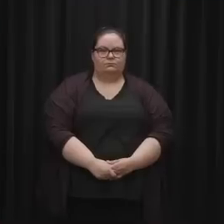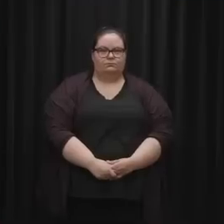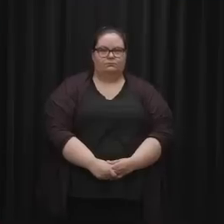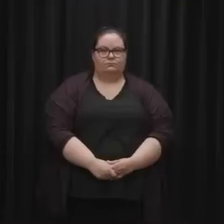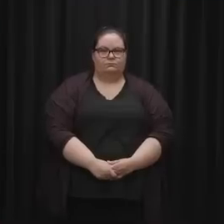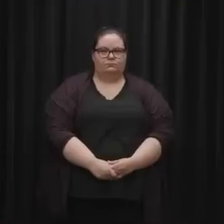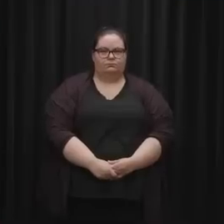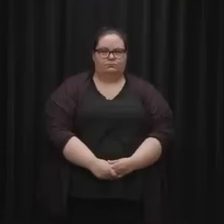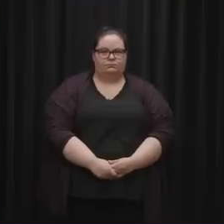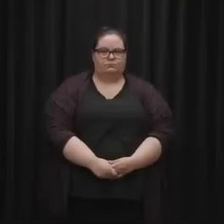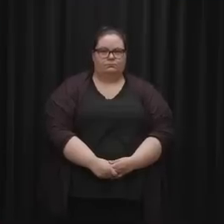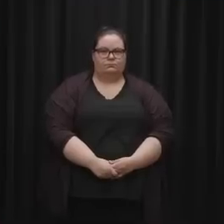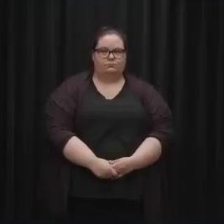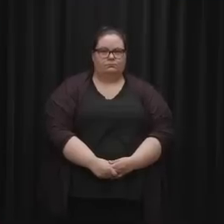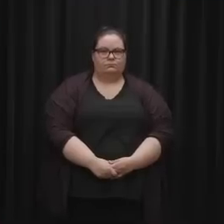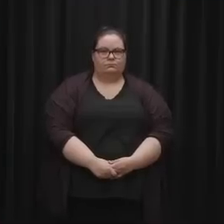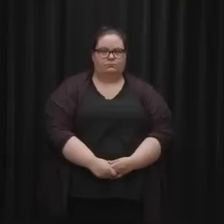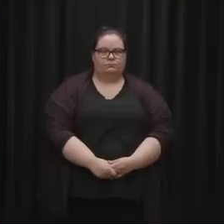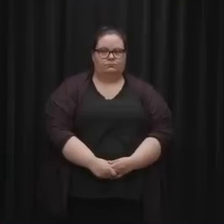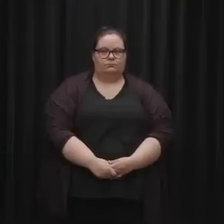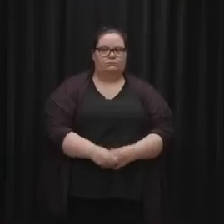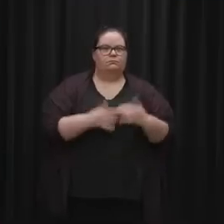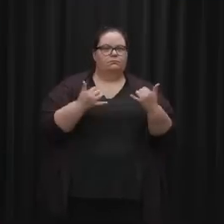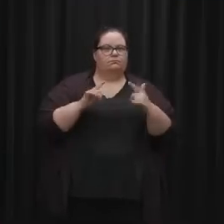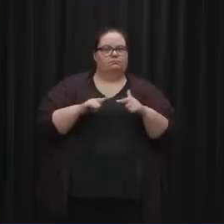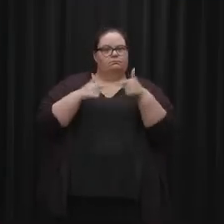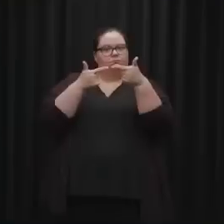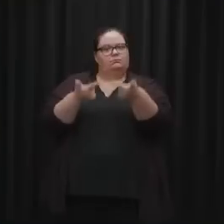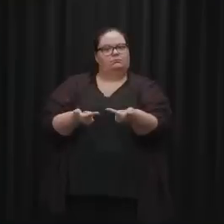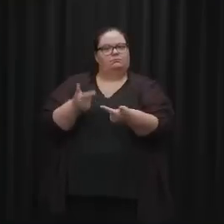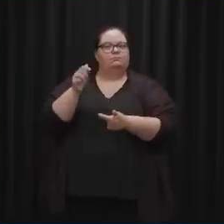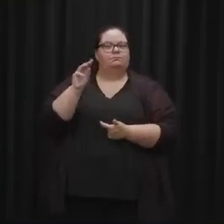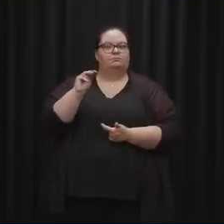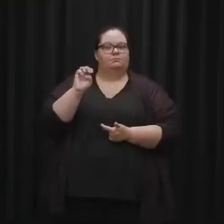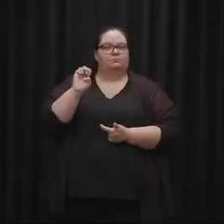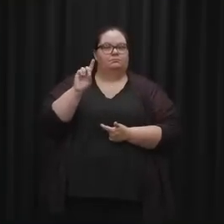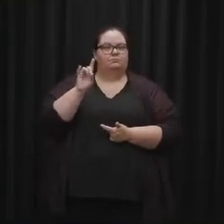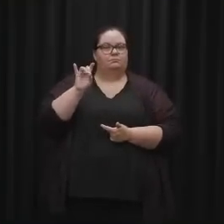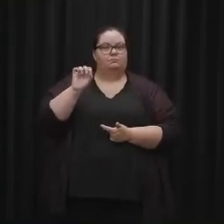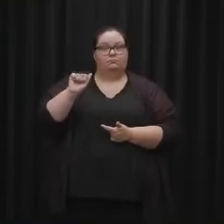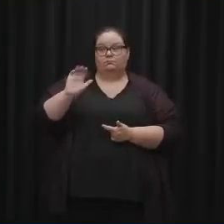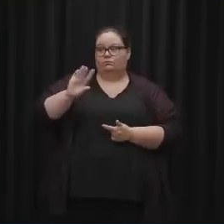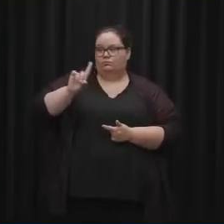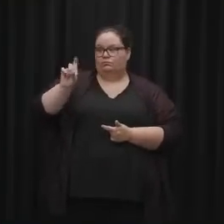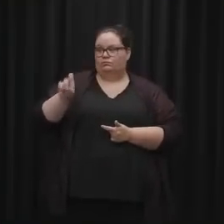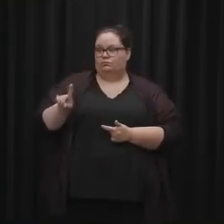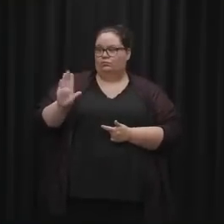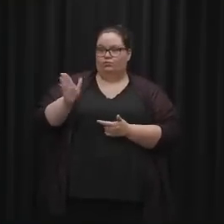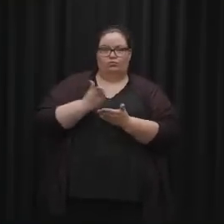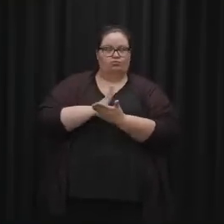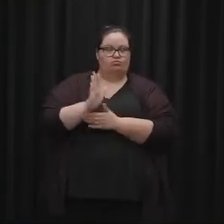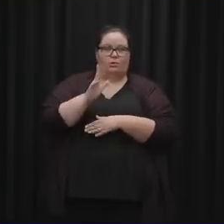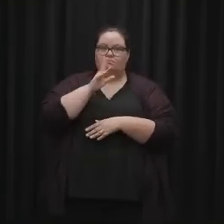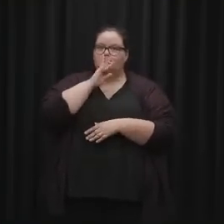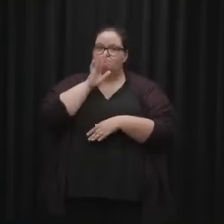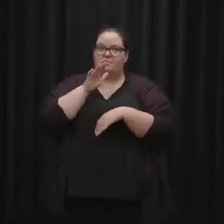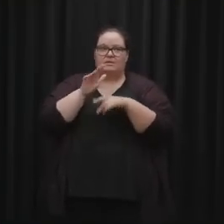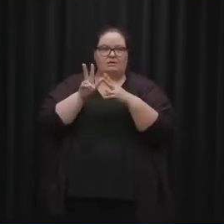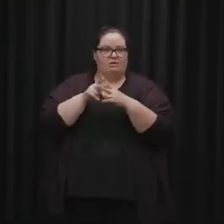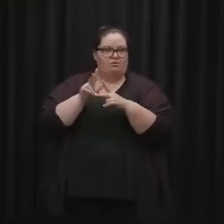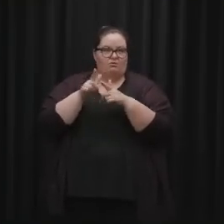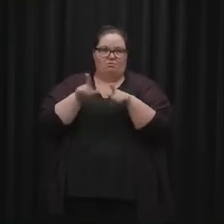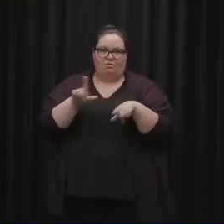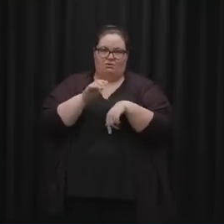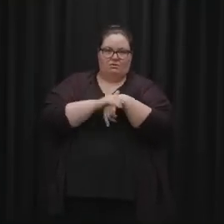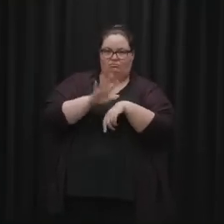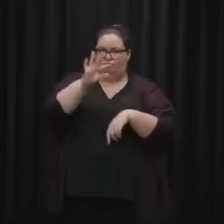You have the right to ask your questions in the language of your choice. We will now Pose your question in the